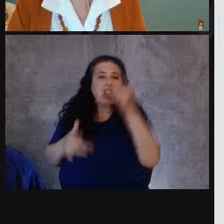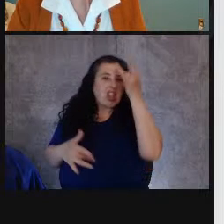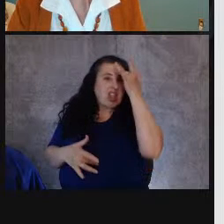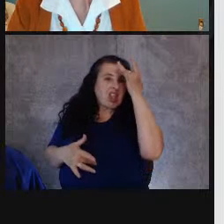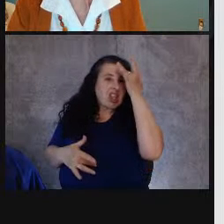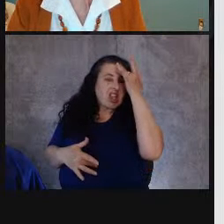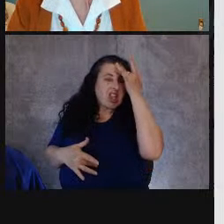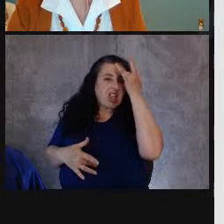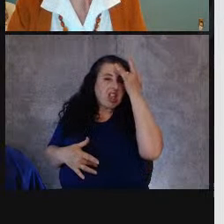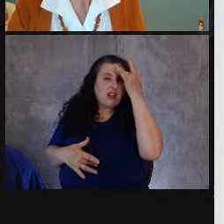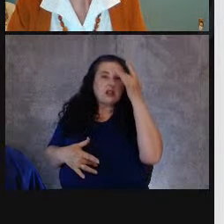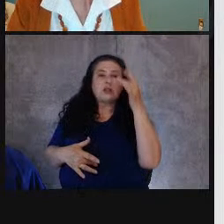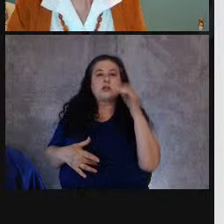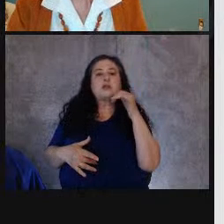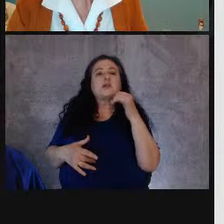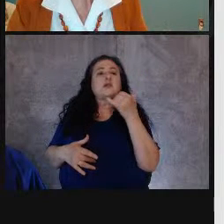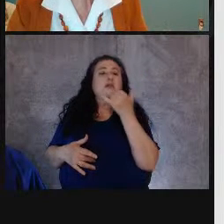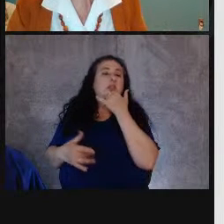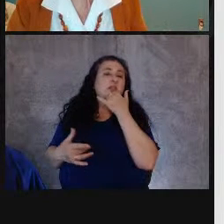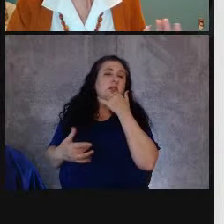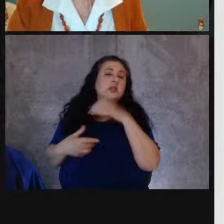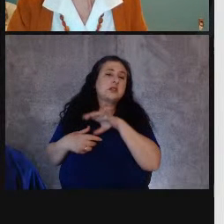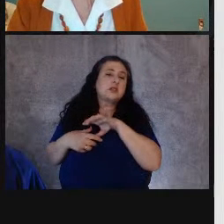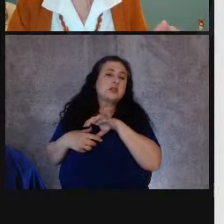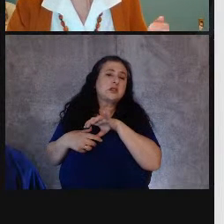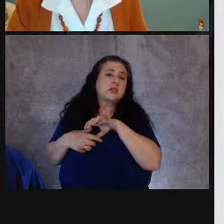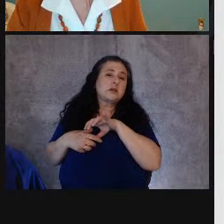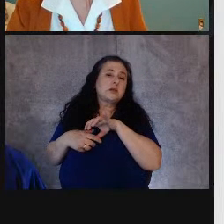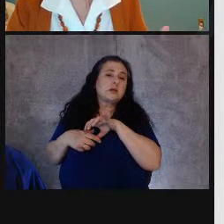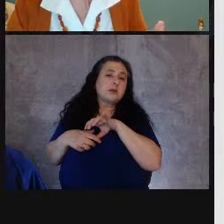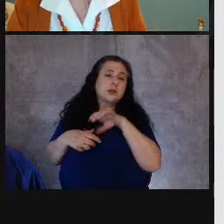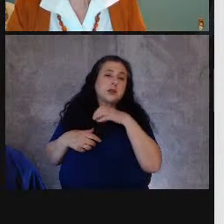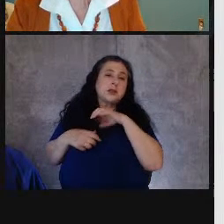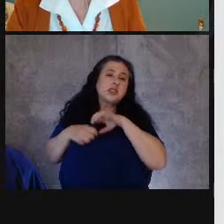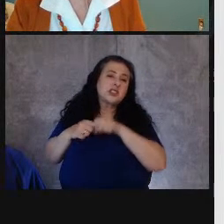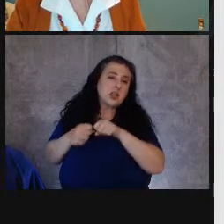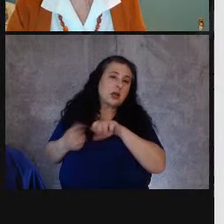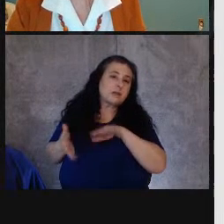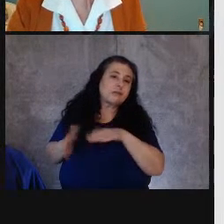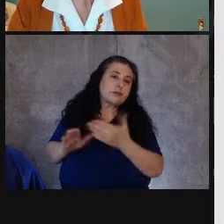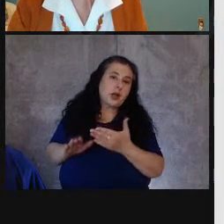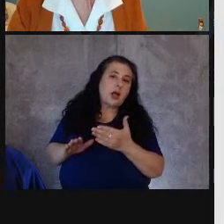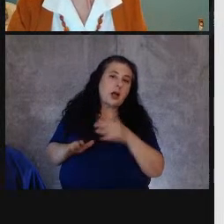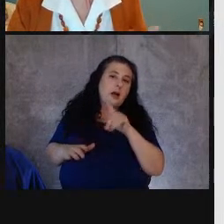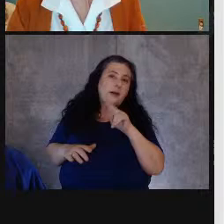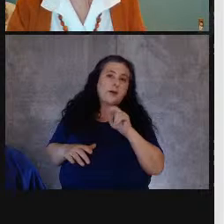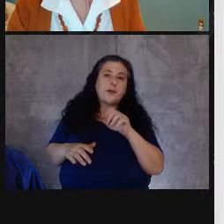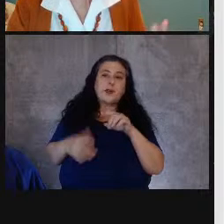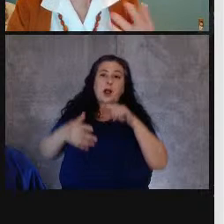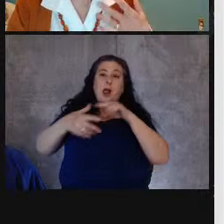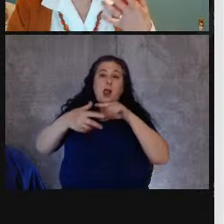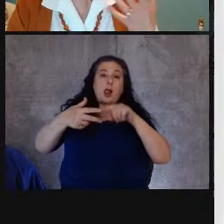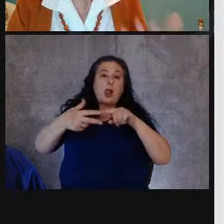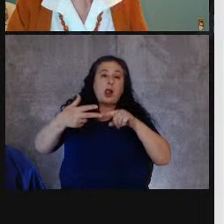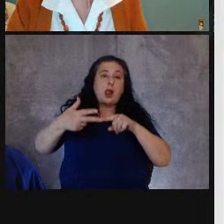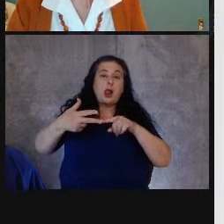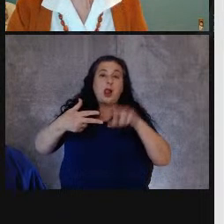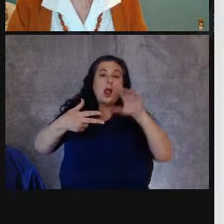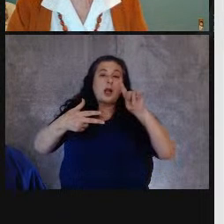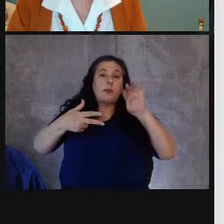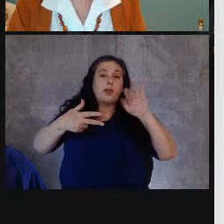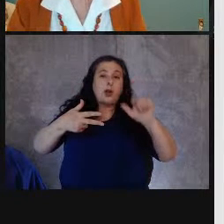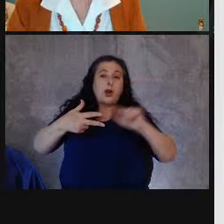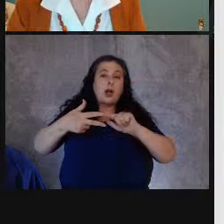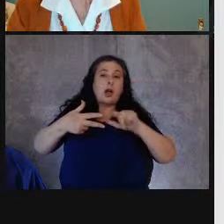tragically succumb to tetanus. I listed diphtheria, pertussis, and tetanus in a row right there because probably many,